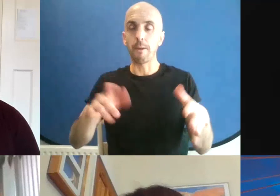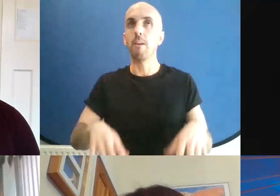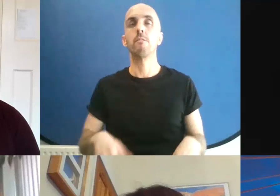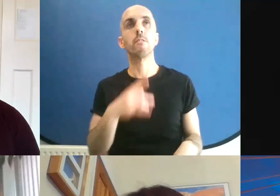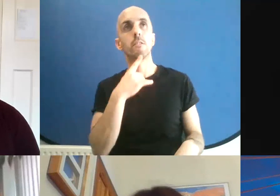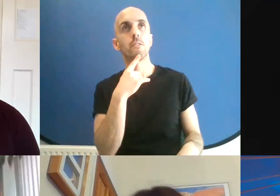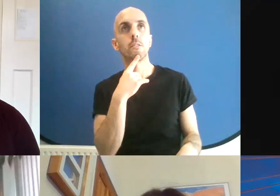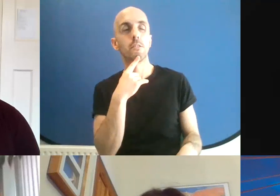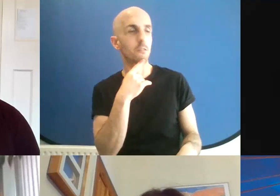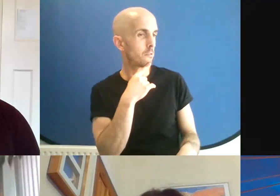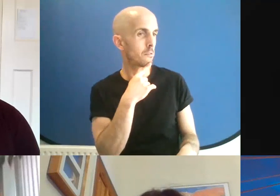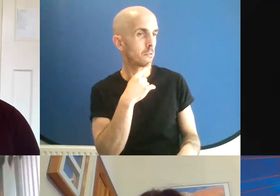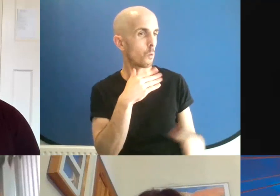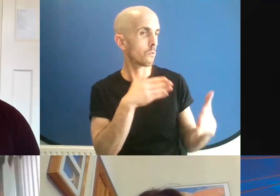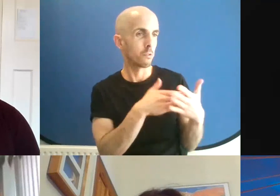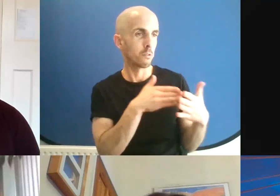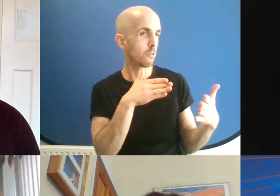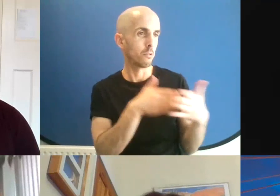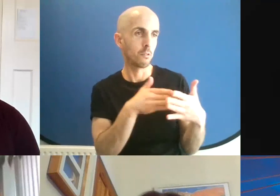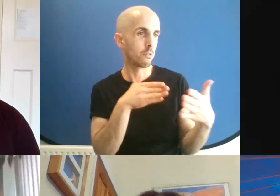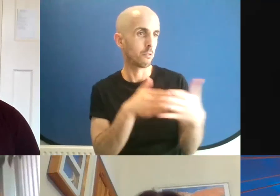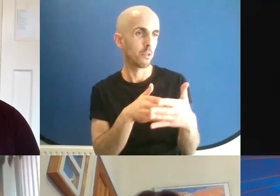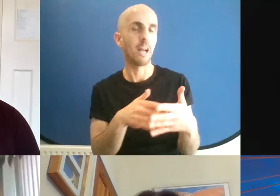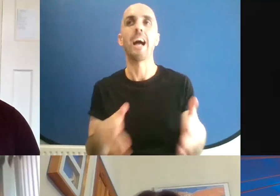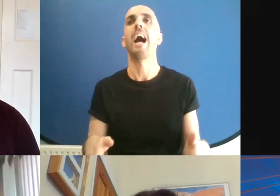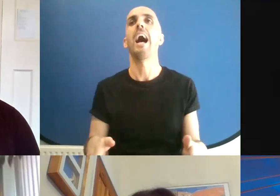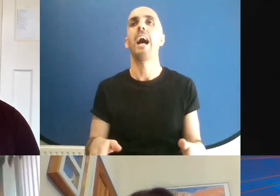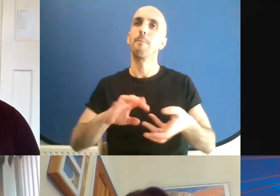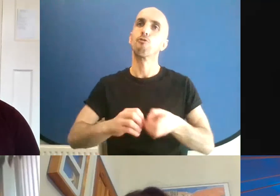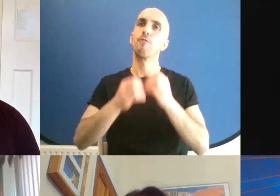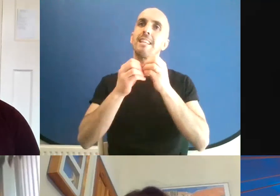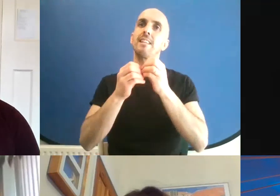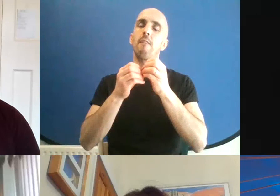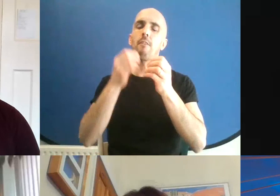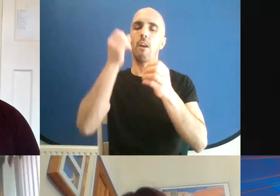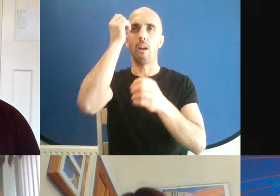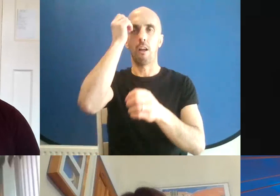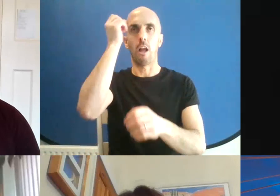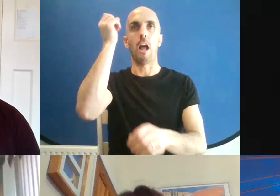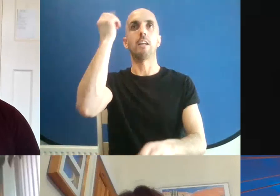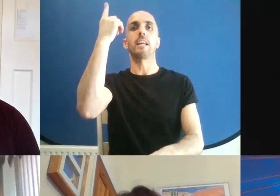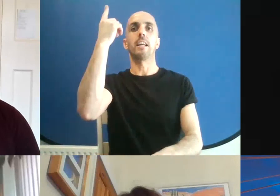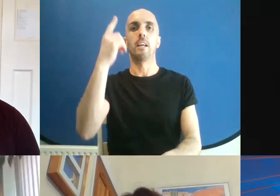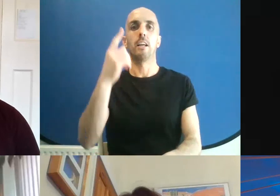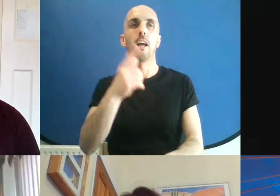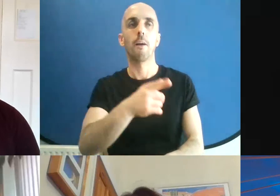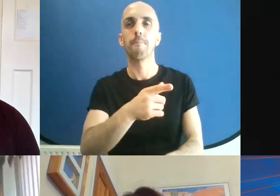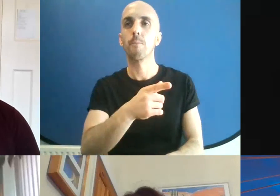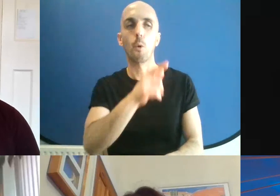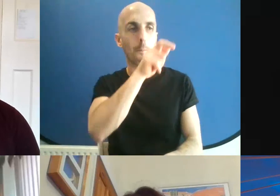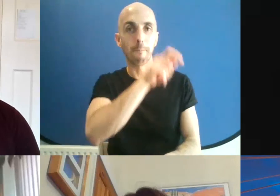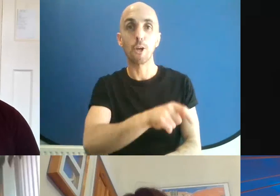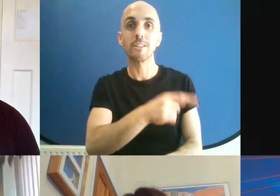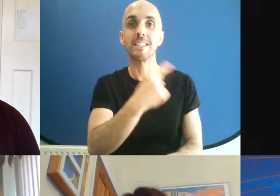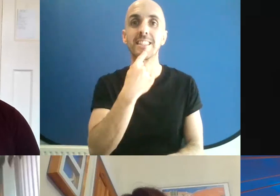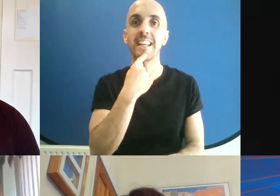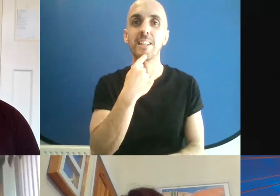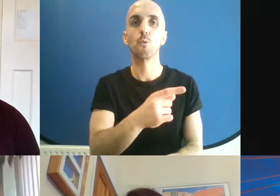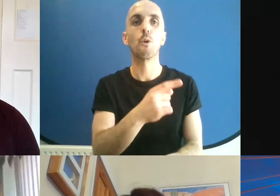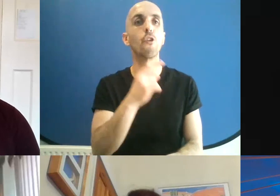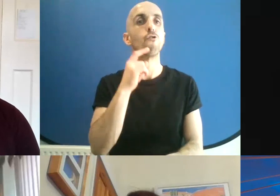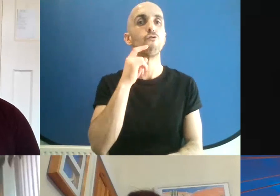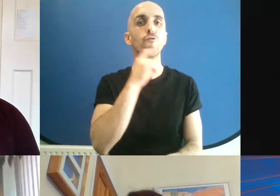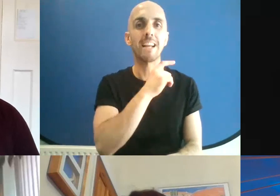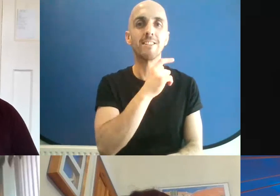one person talked about in their area, they'd actually done a traffic light system for people. So sort of an red, amber, green system for who needed home visits and